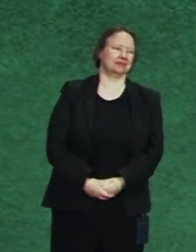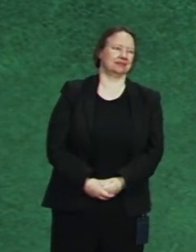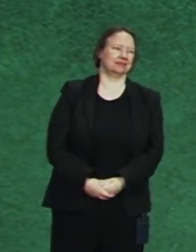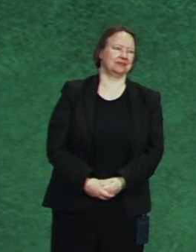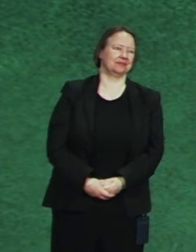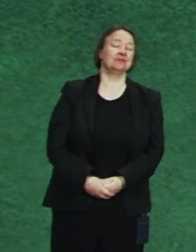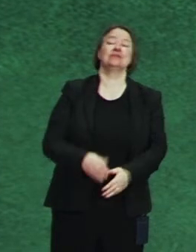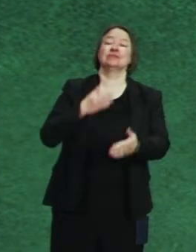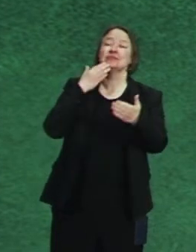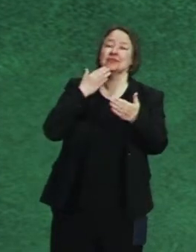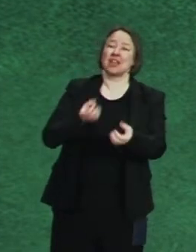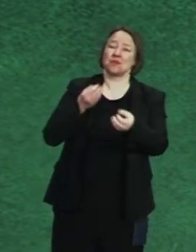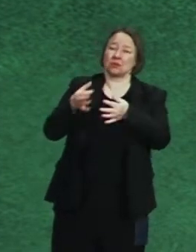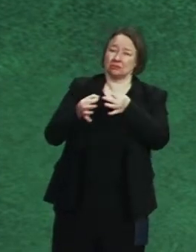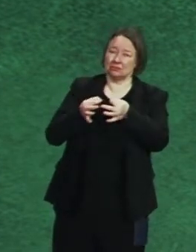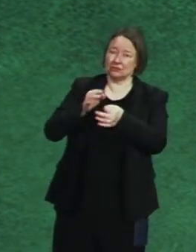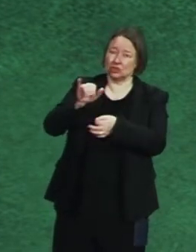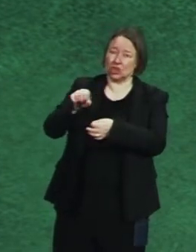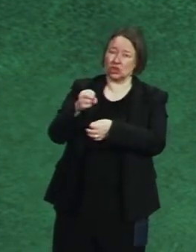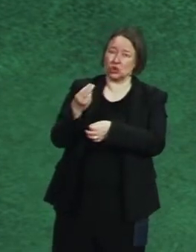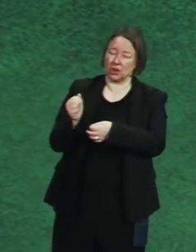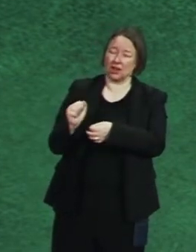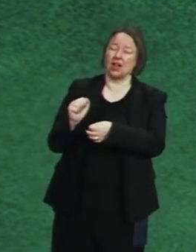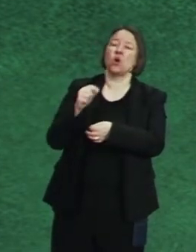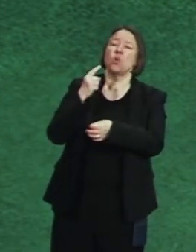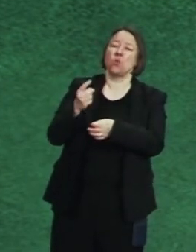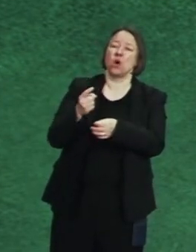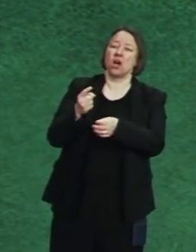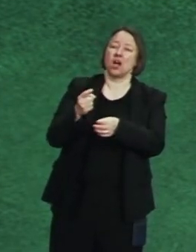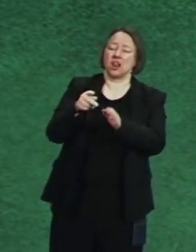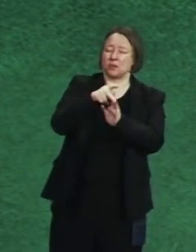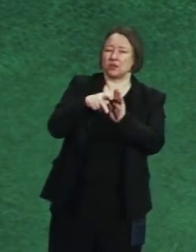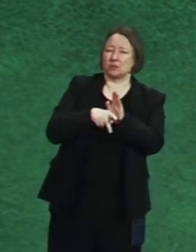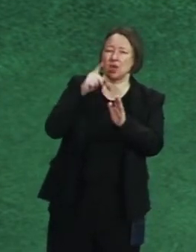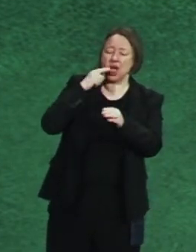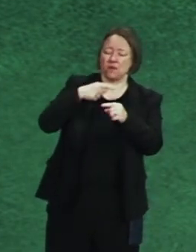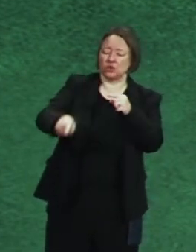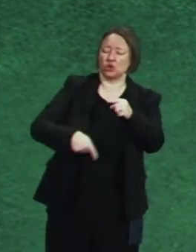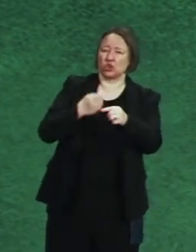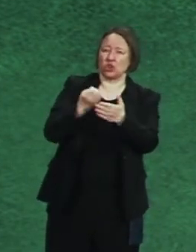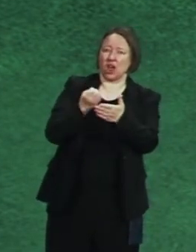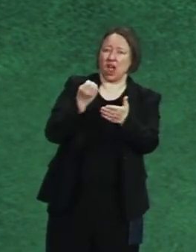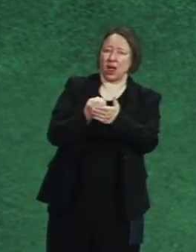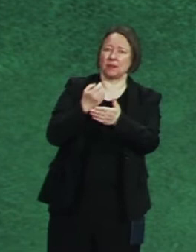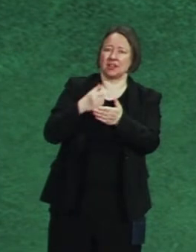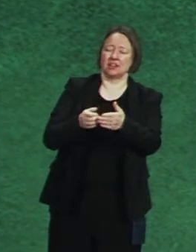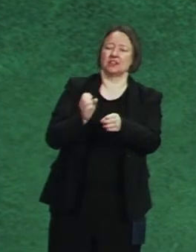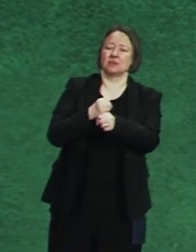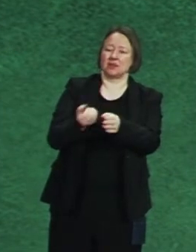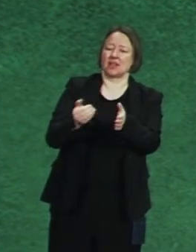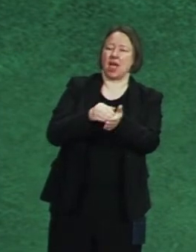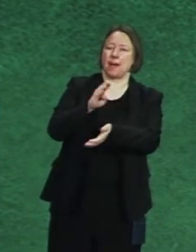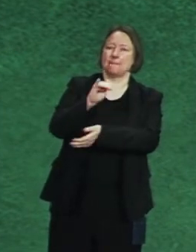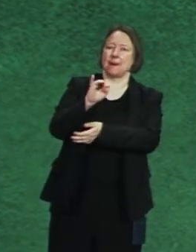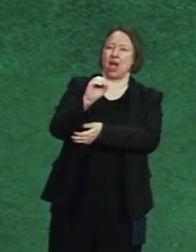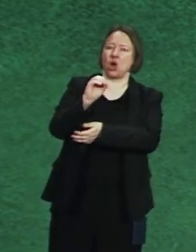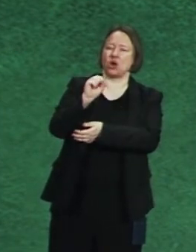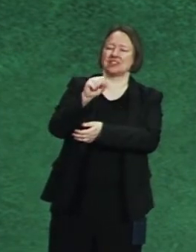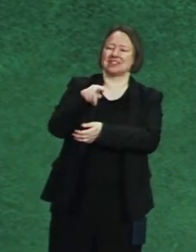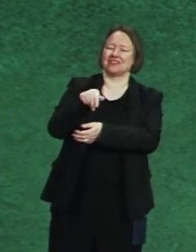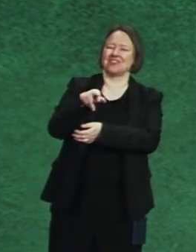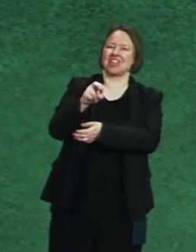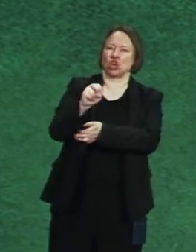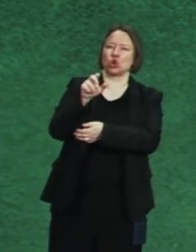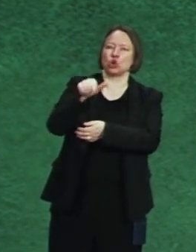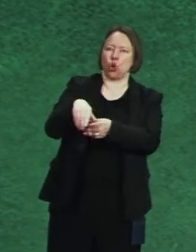Thanks very much, Joshua. One of the principles of the circular economy is to regenerate the biosphere.